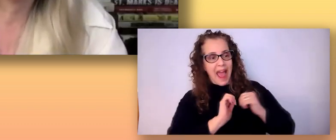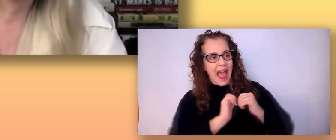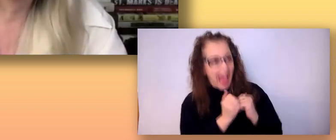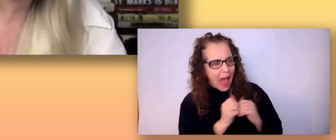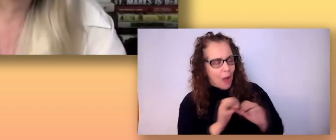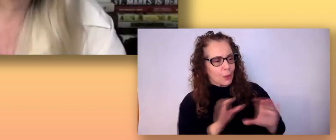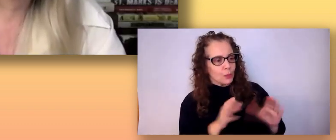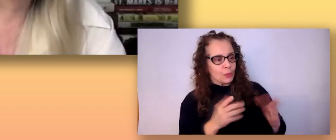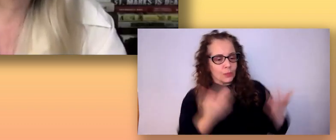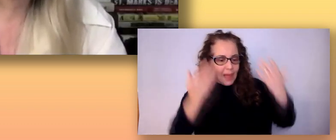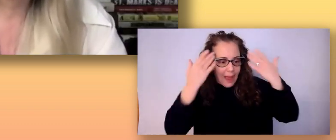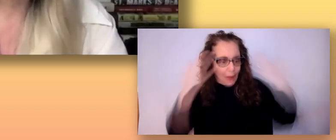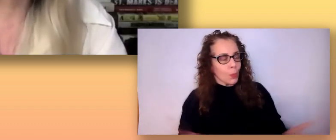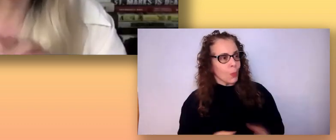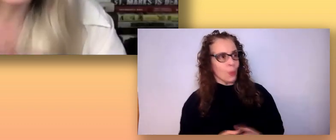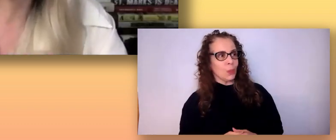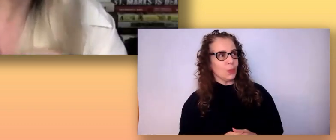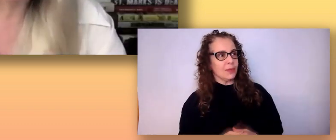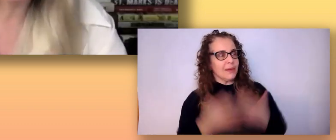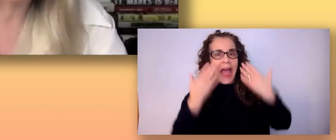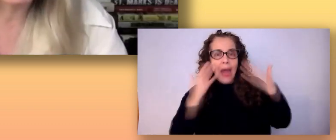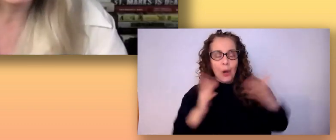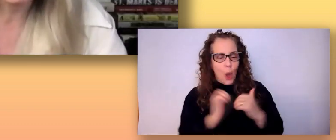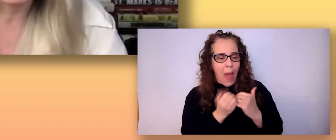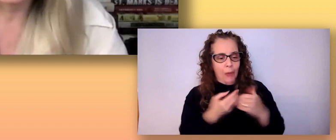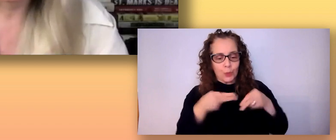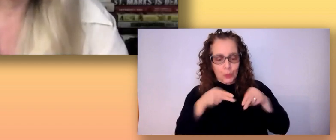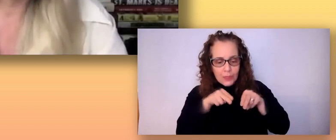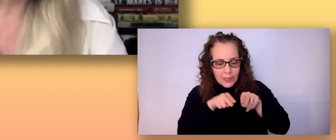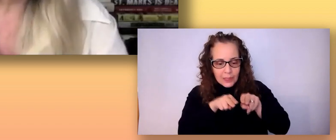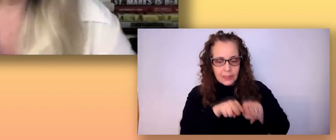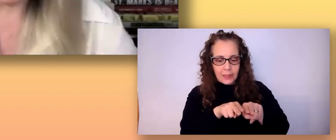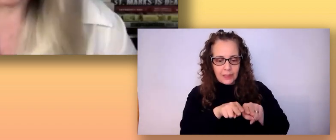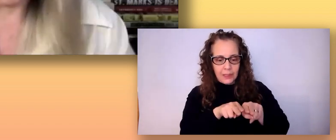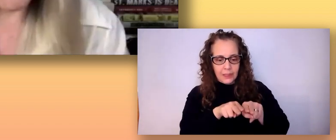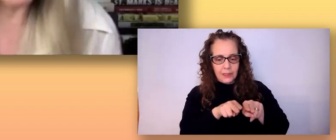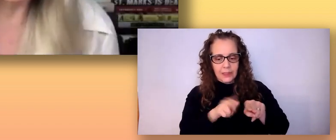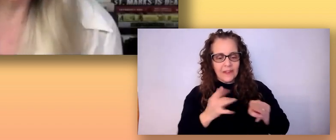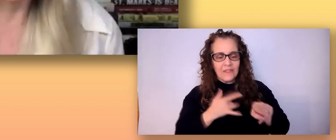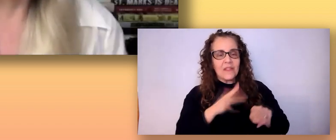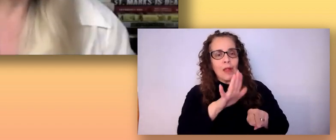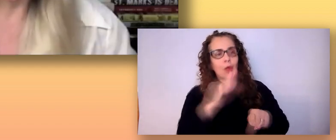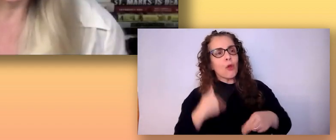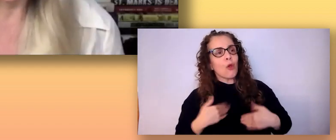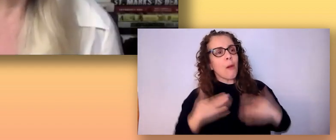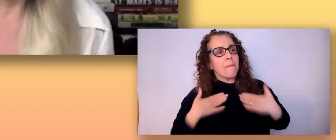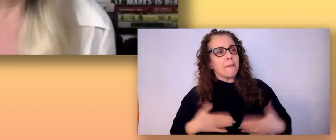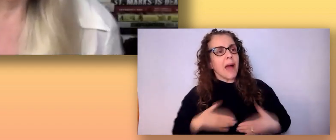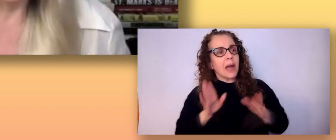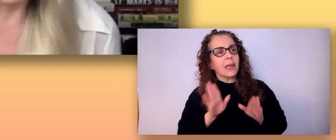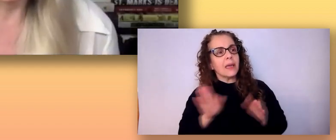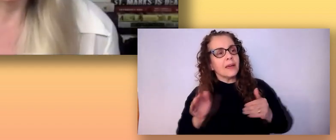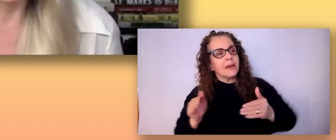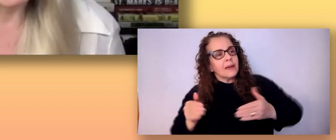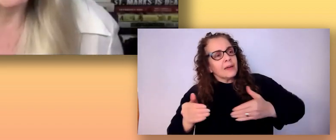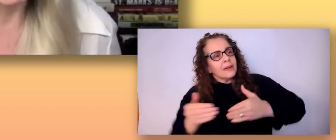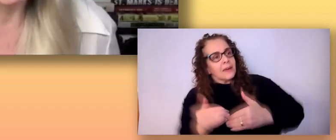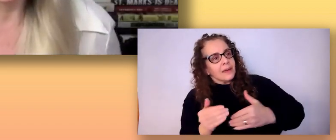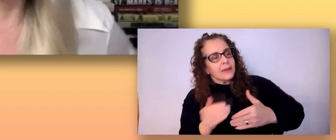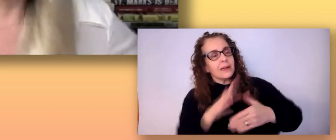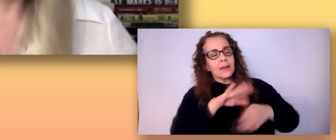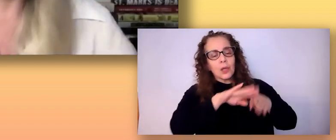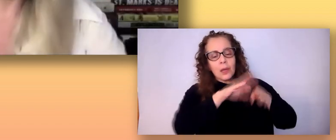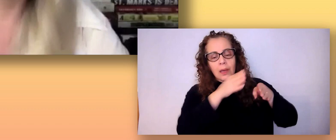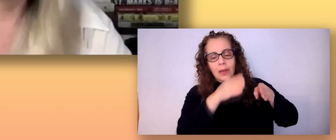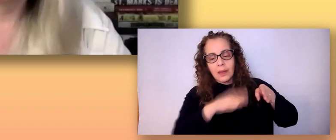don't. I don't know how to lie next to you and to feel your body curve into mine, to feel the warmth of your